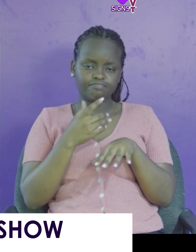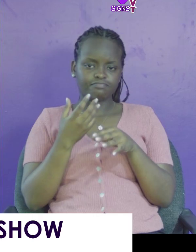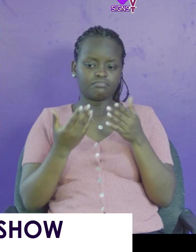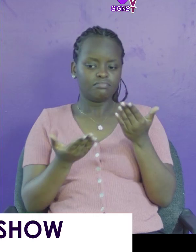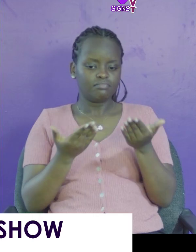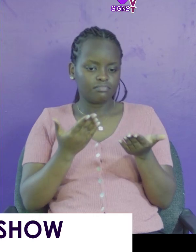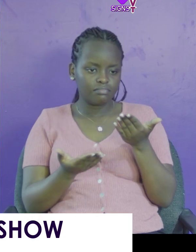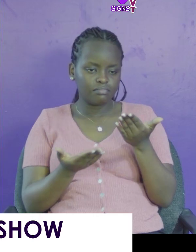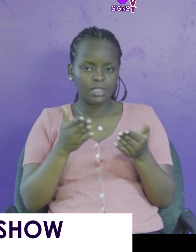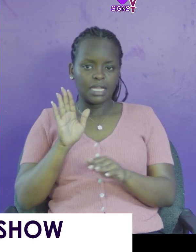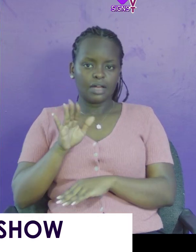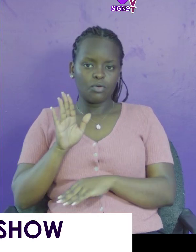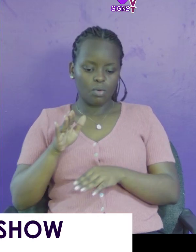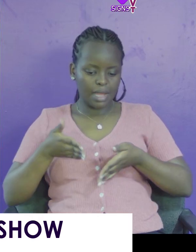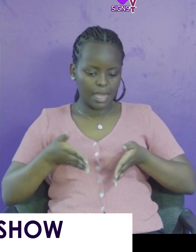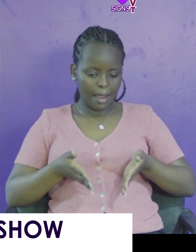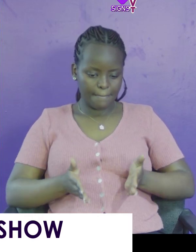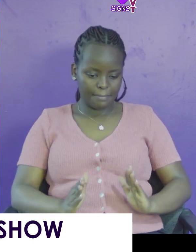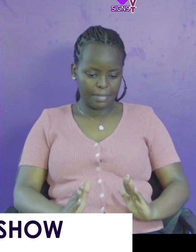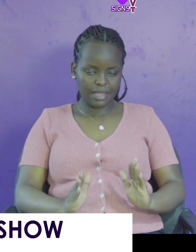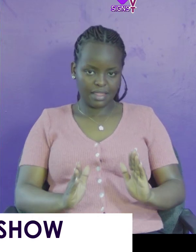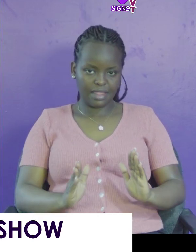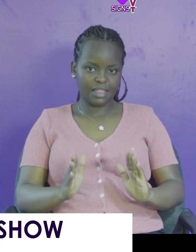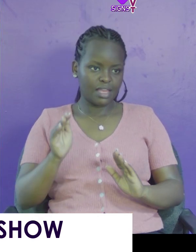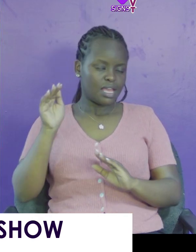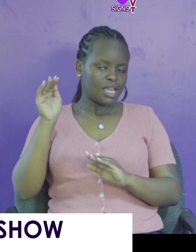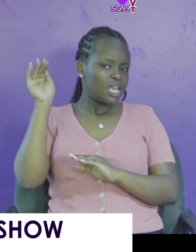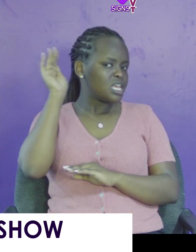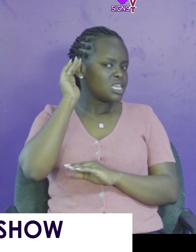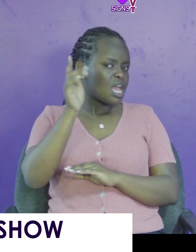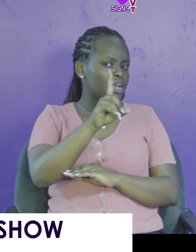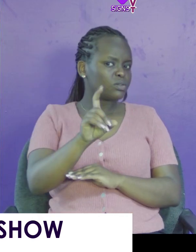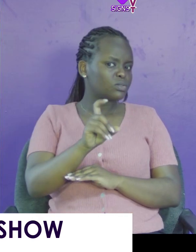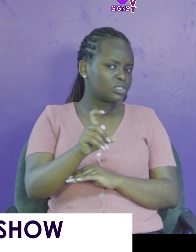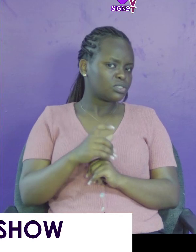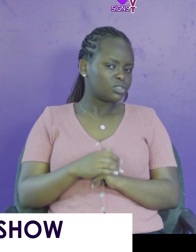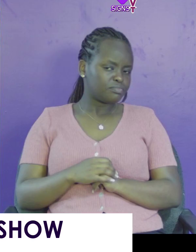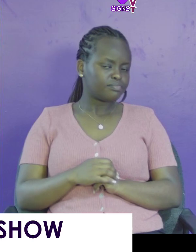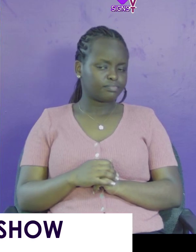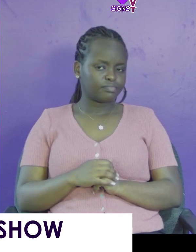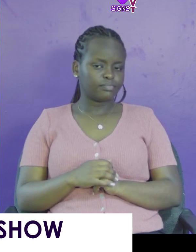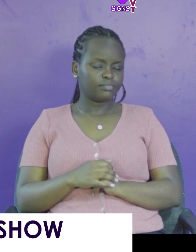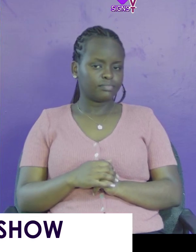maybe a woman gives birth, you'll hear a question that,